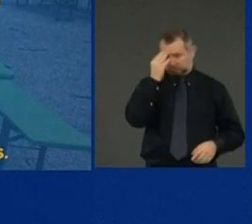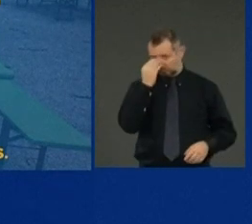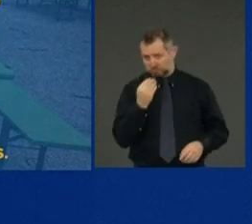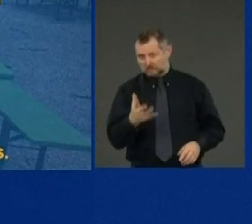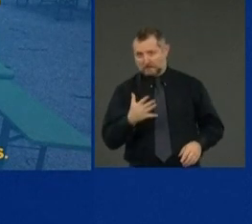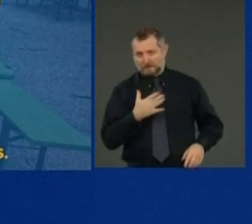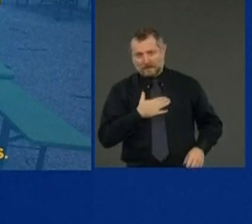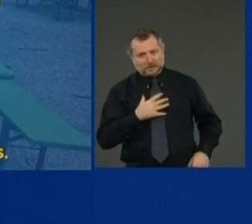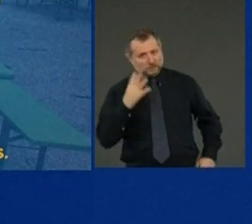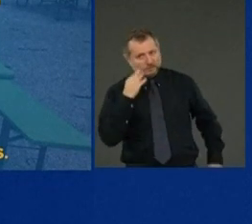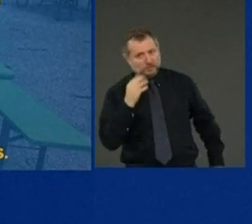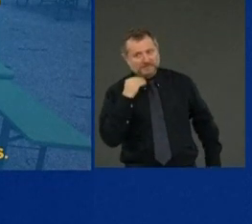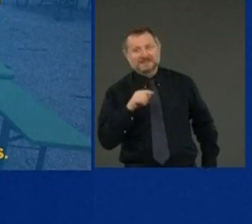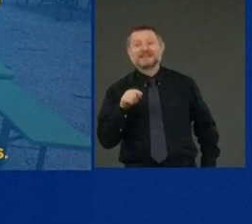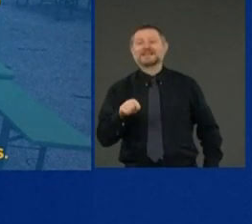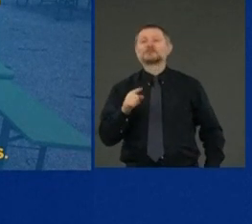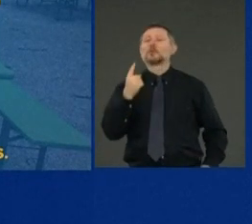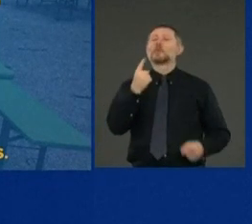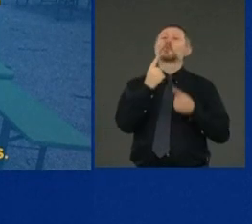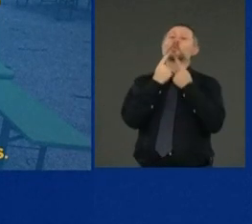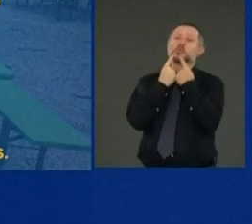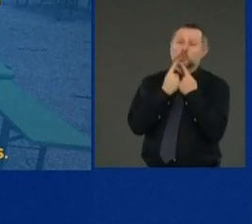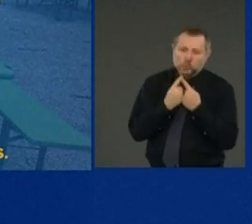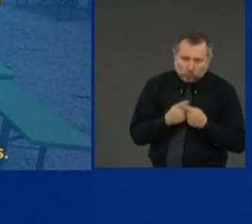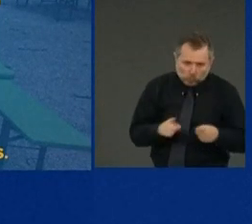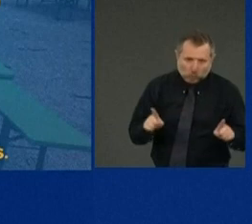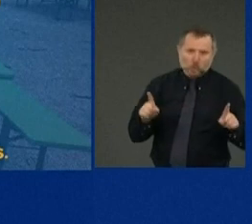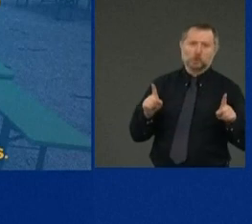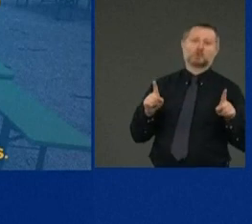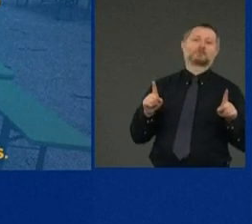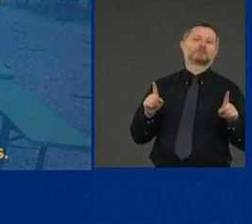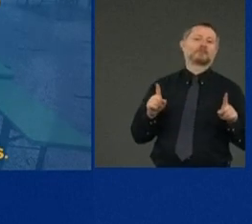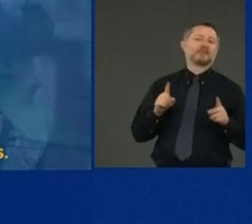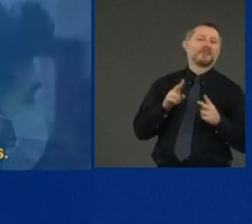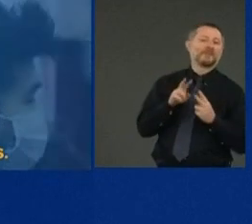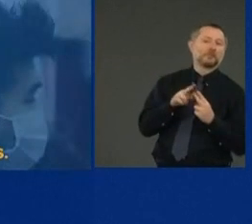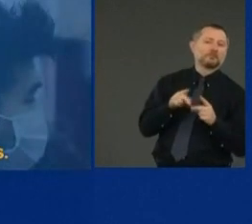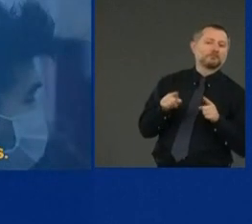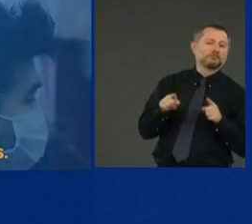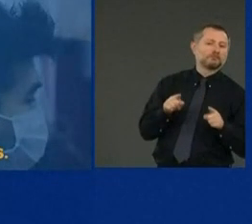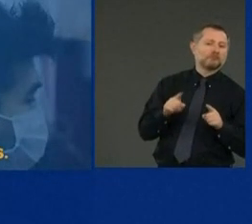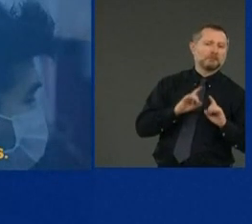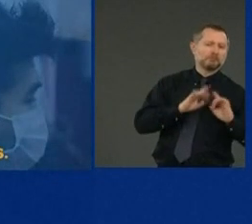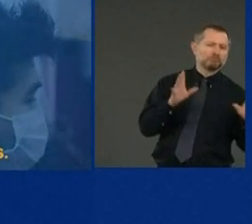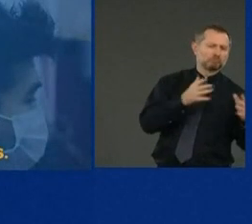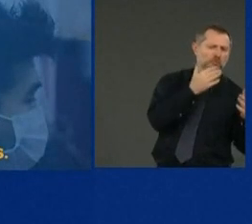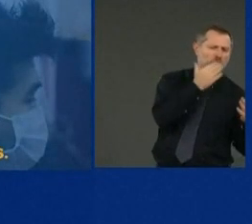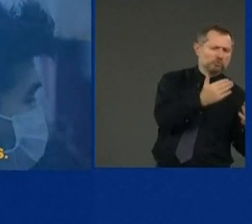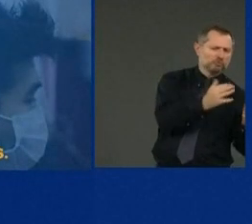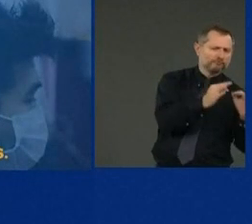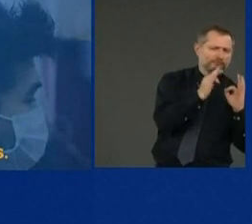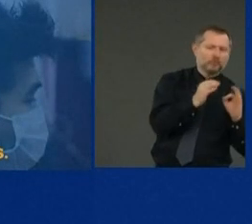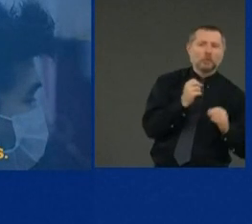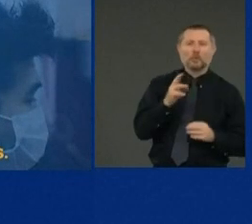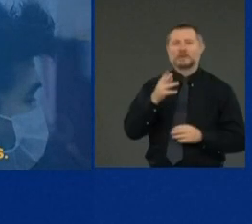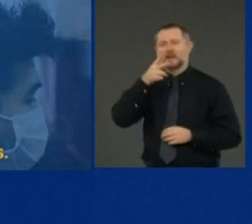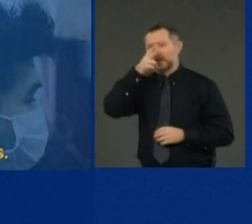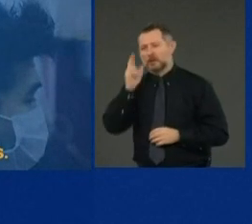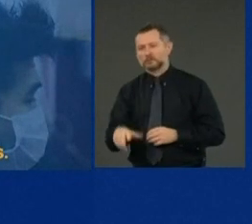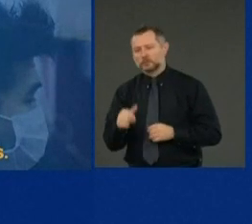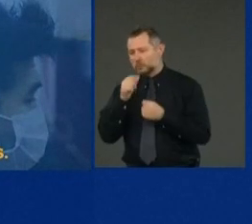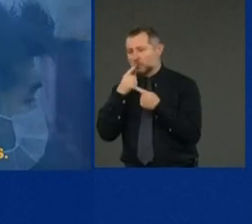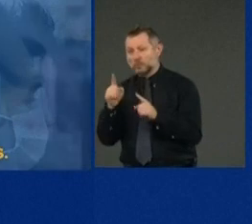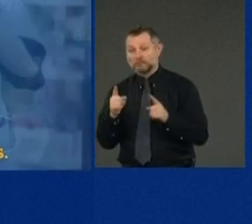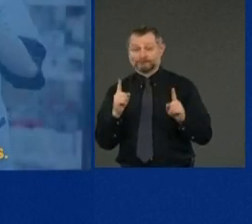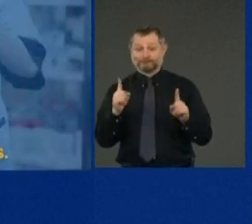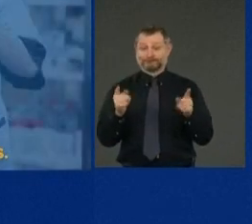it works better or worse depending on the compliance and the enforcement and